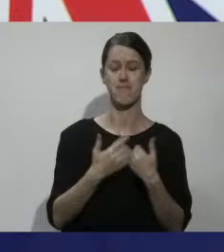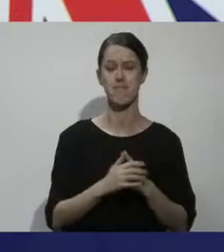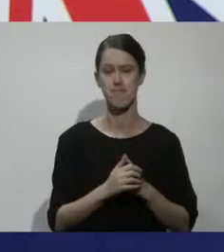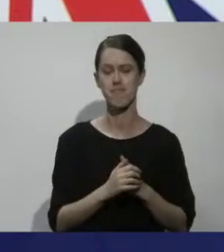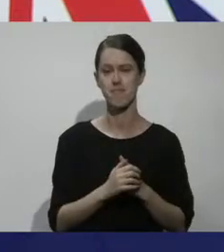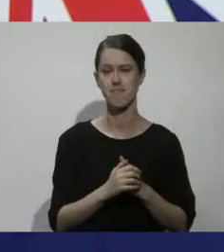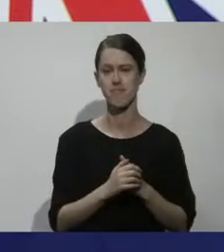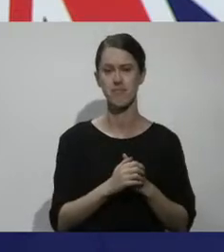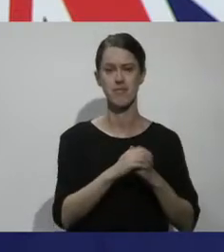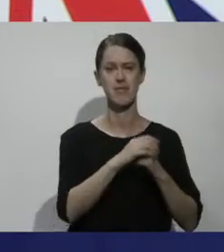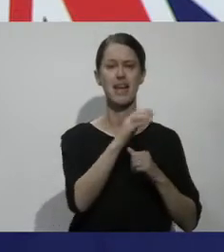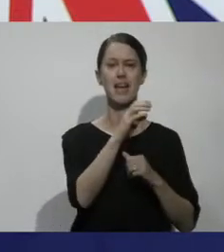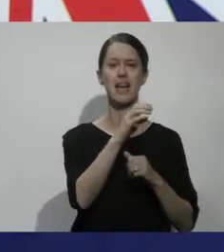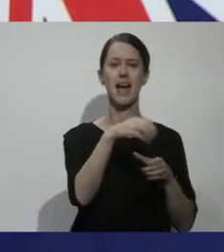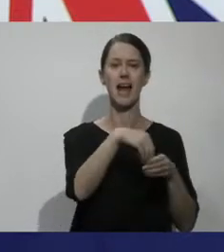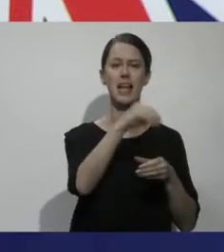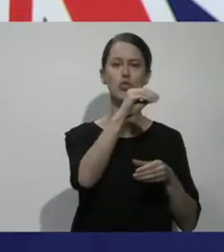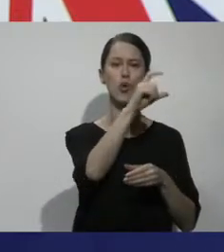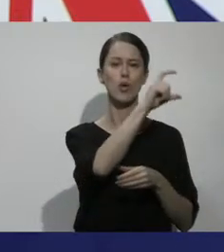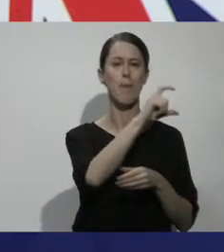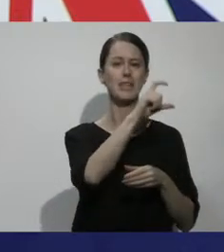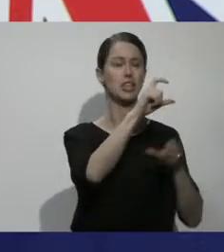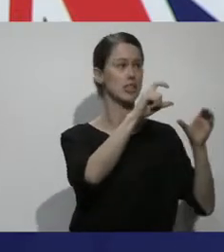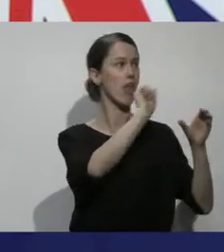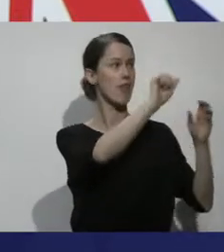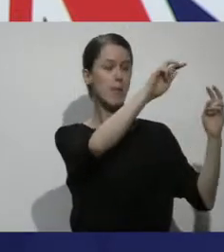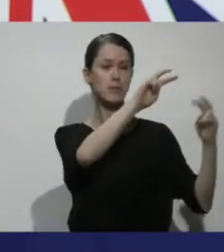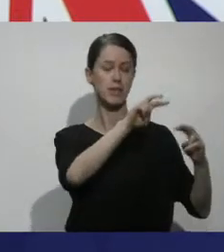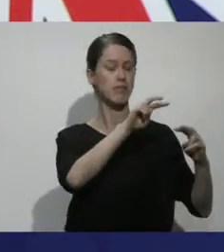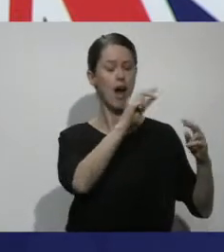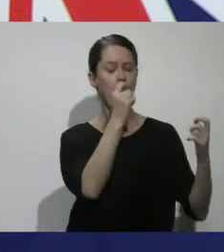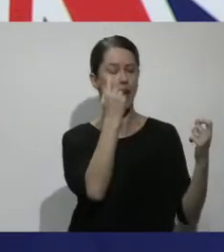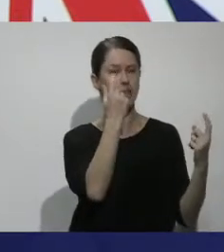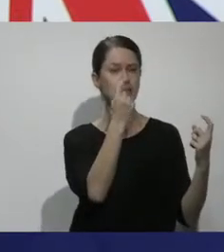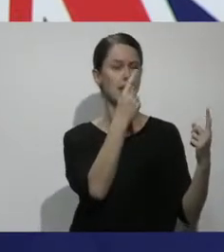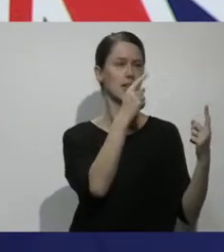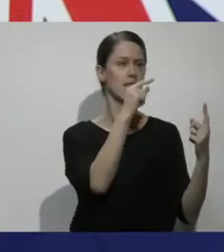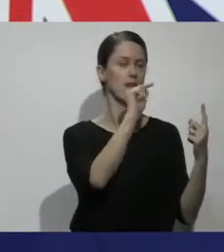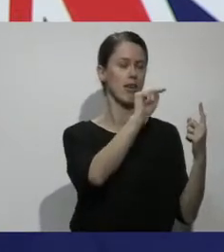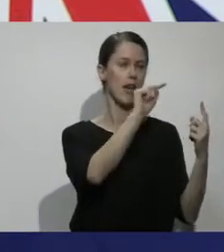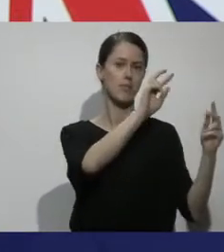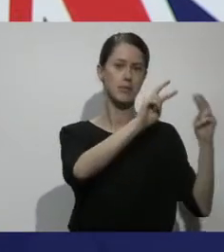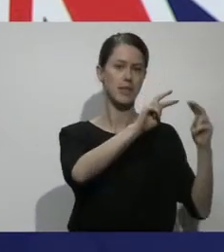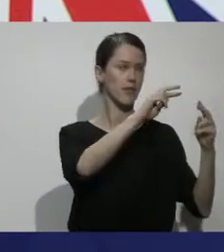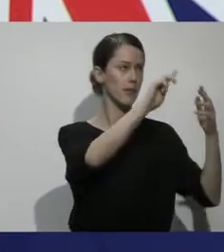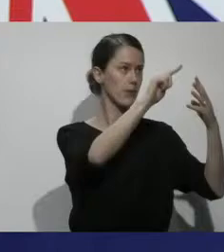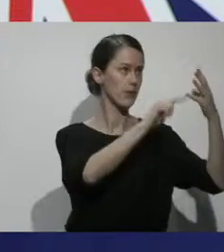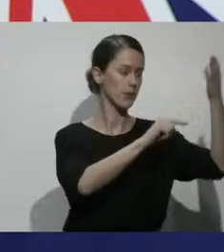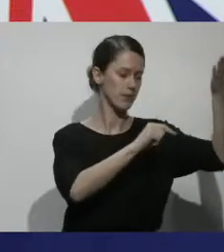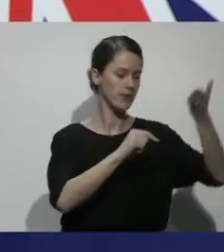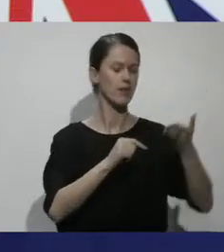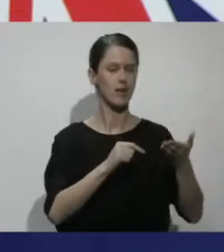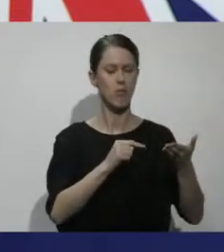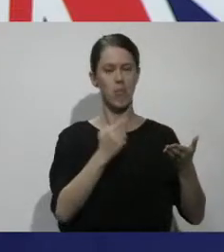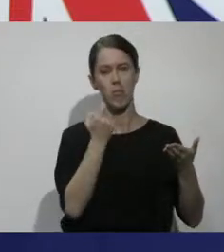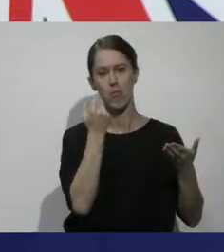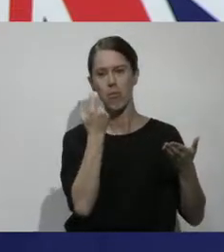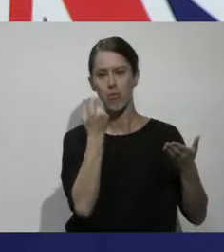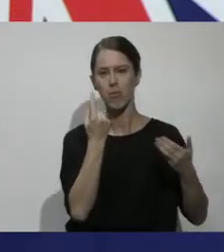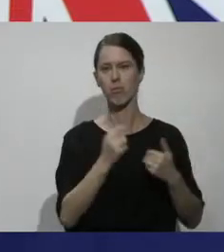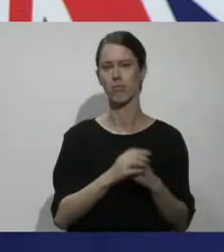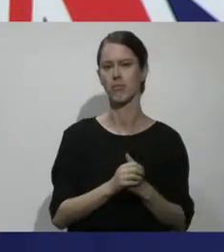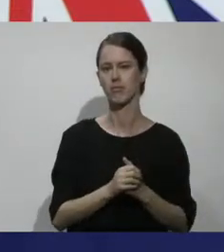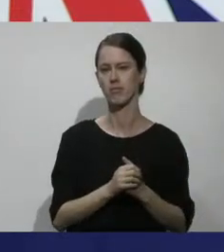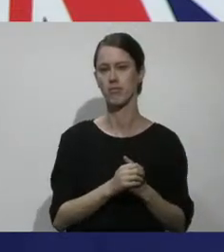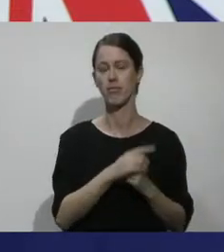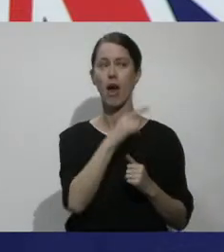of the Electoral Commission's view and all of the issues they have to factor in. It's one of the reasons I did highlight that they have